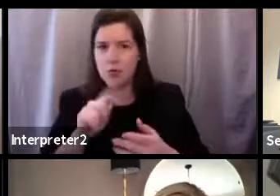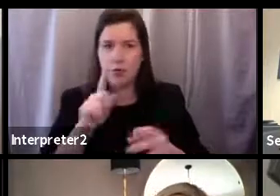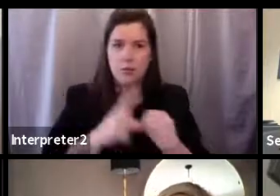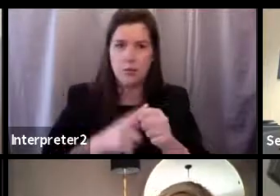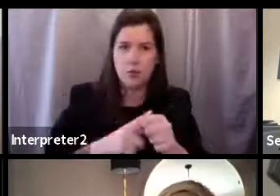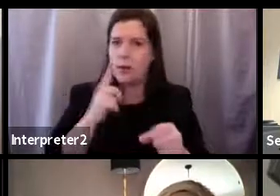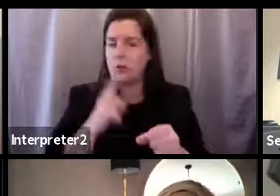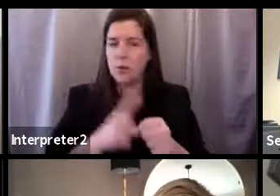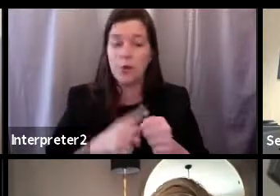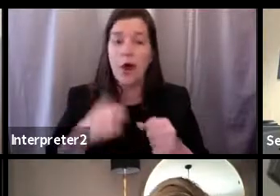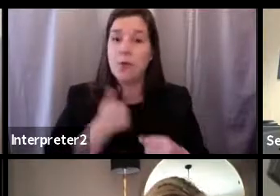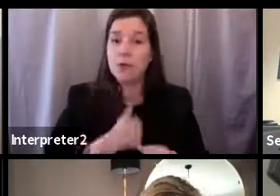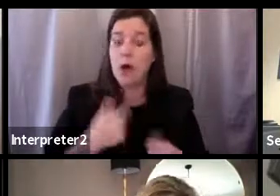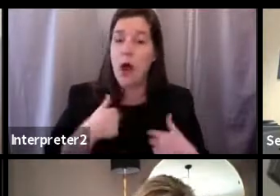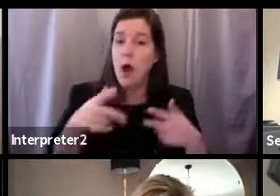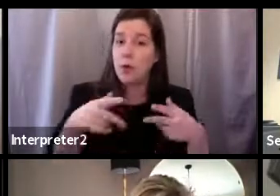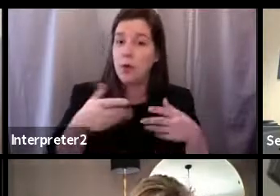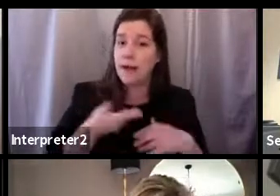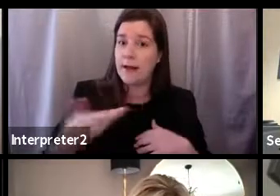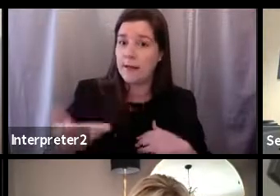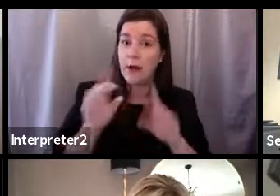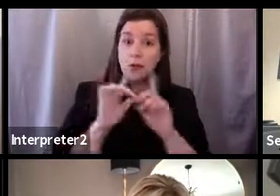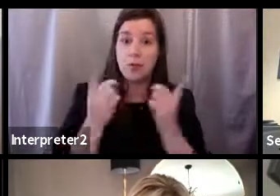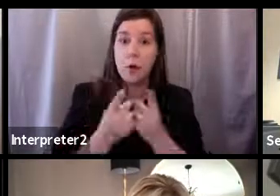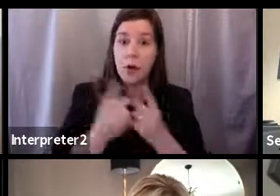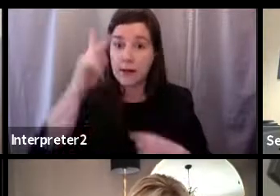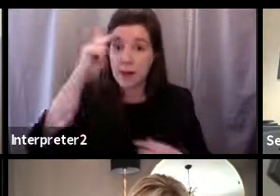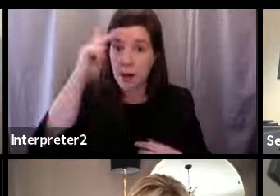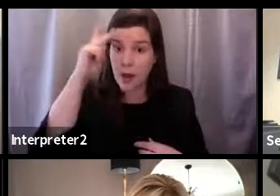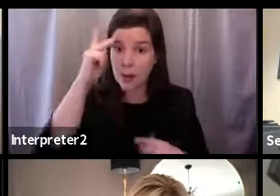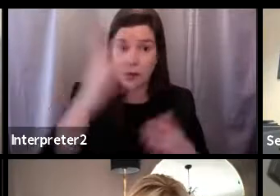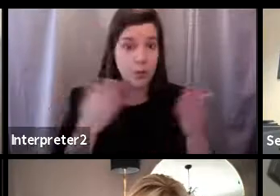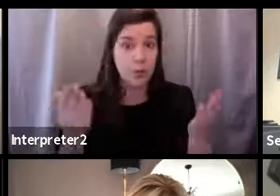Kelby Brick, are you with us today?